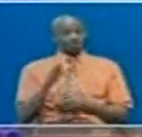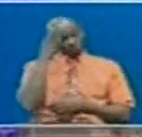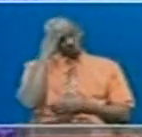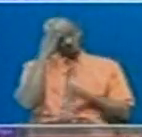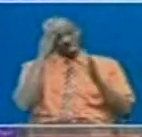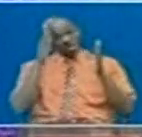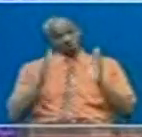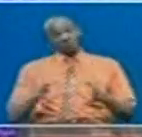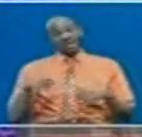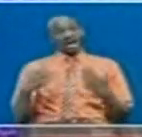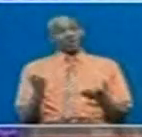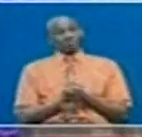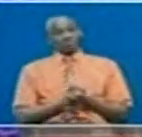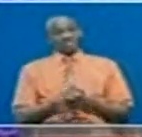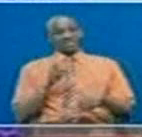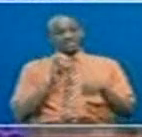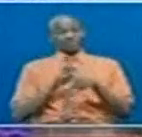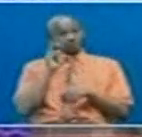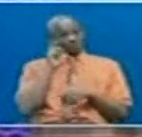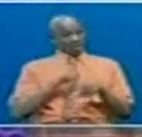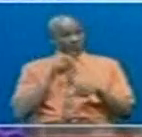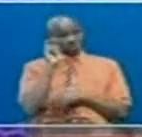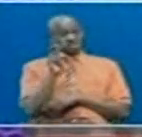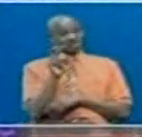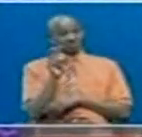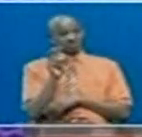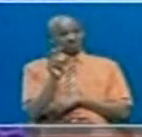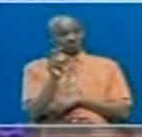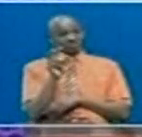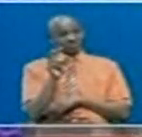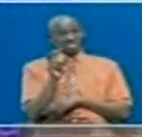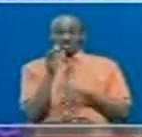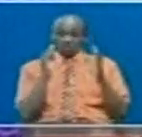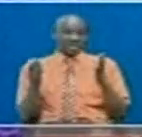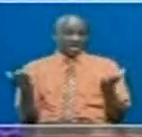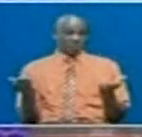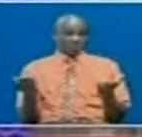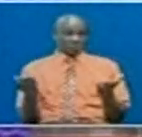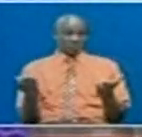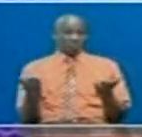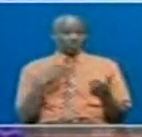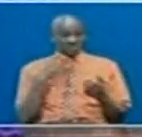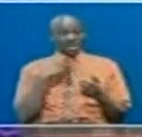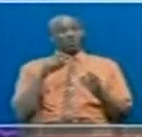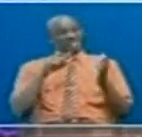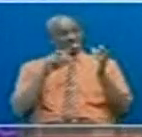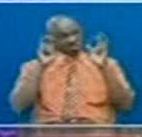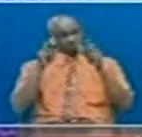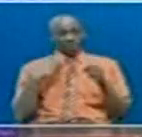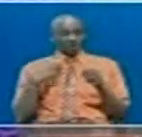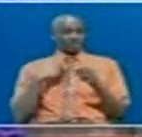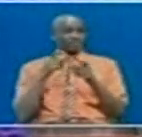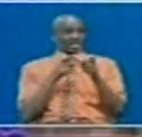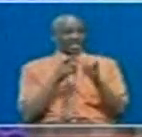being is to look at the glasses half empty. That's the nature of the human beings. But let's look at the issue of Mandela. I